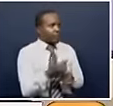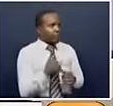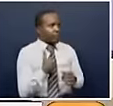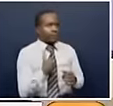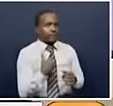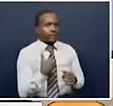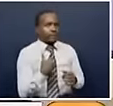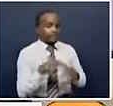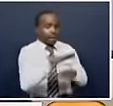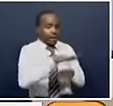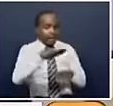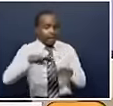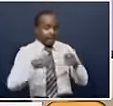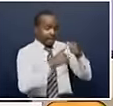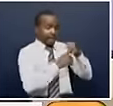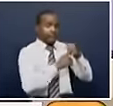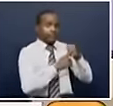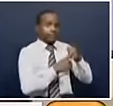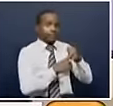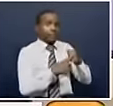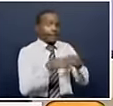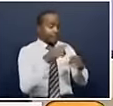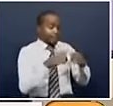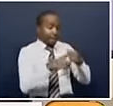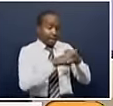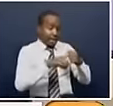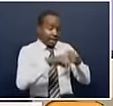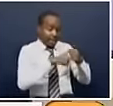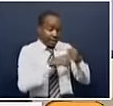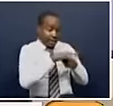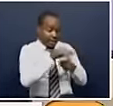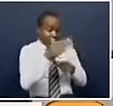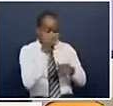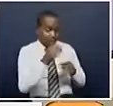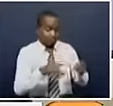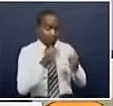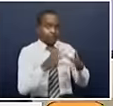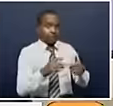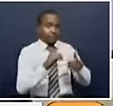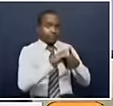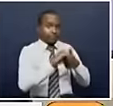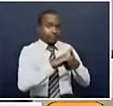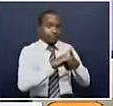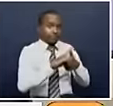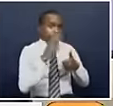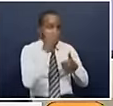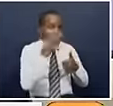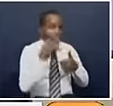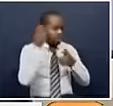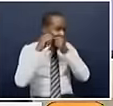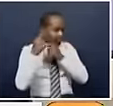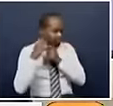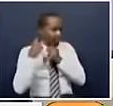we are looking at six areas, and we picked on the six areas because we see great opportunities. We are looking at beauty and beauty care. Those are the barbers